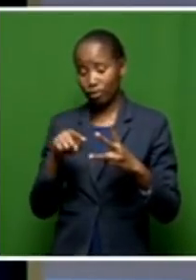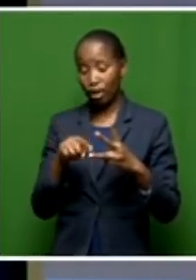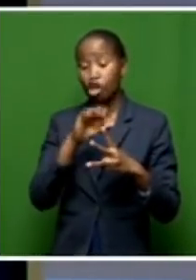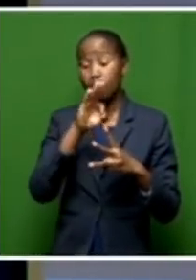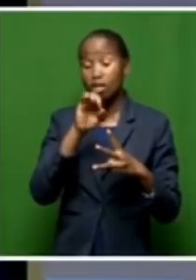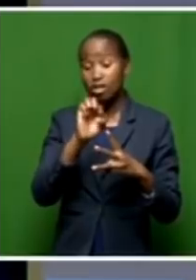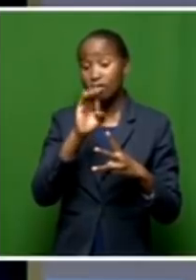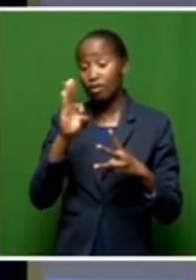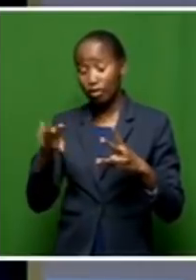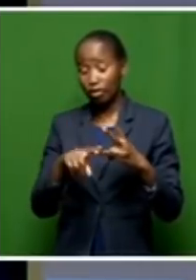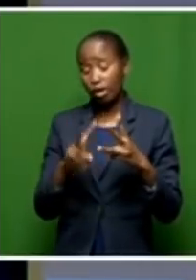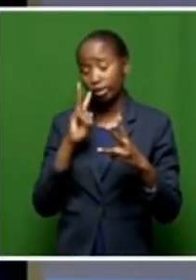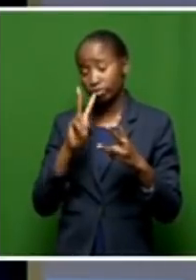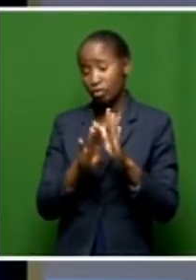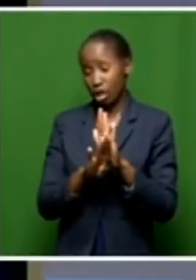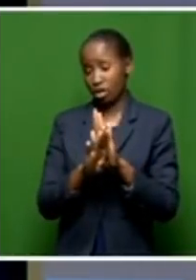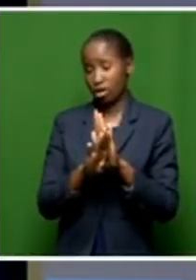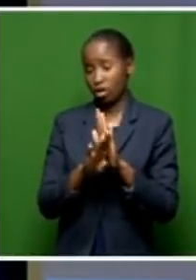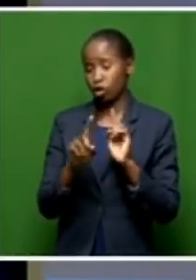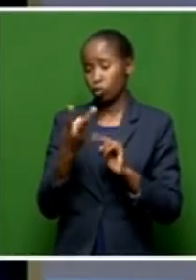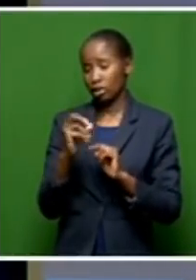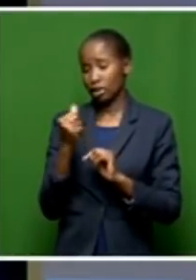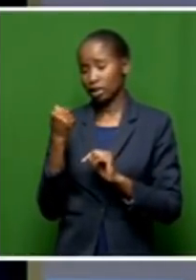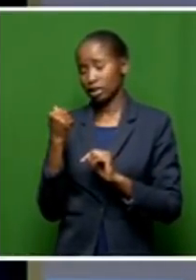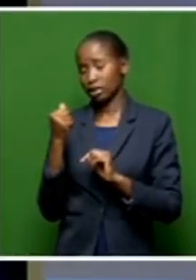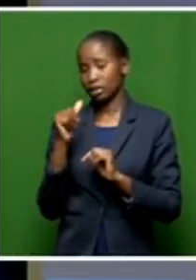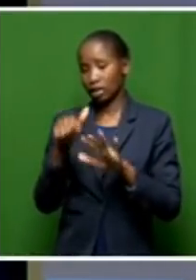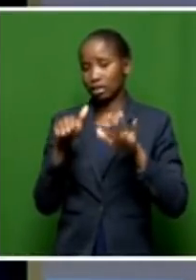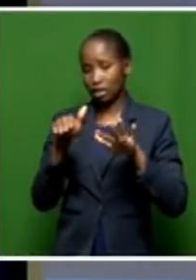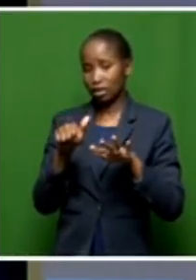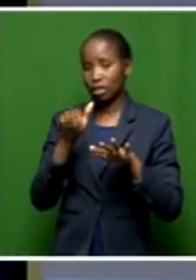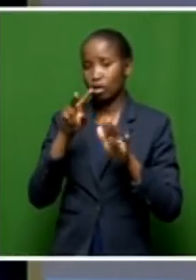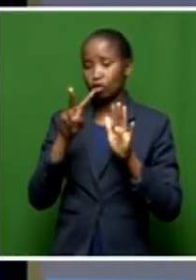from 8.2% to 9.3%.